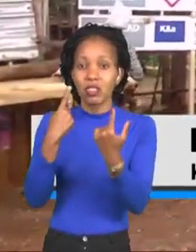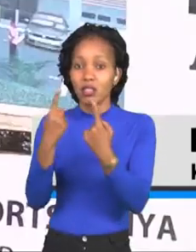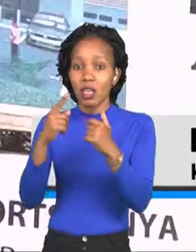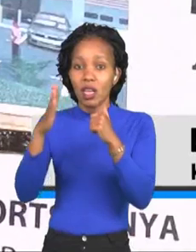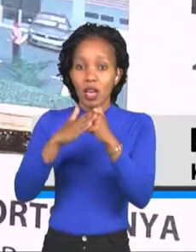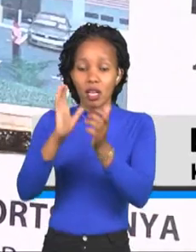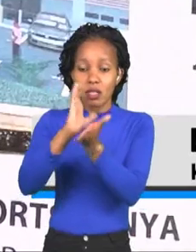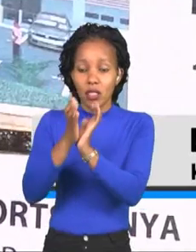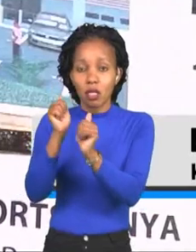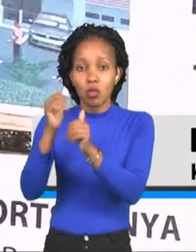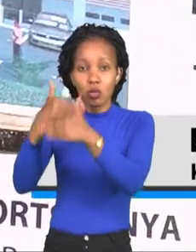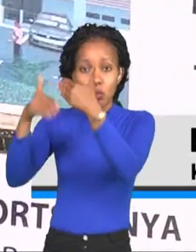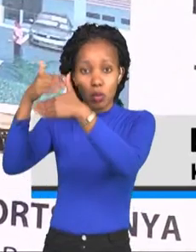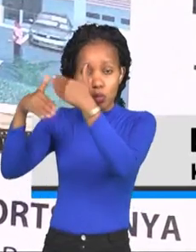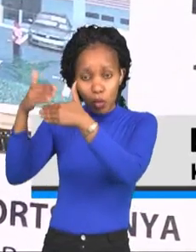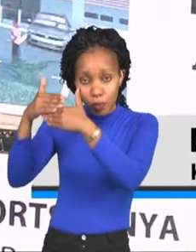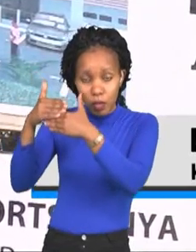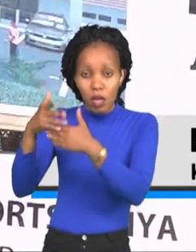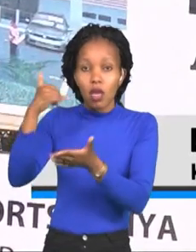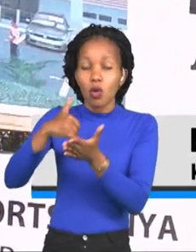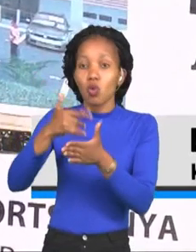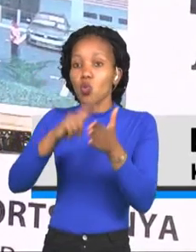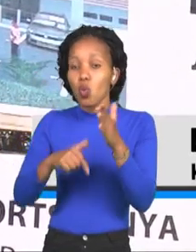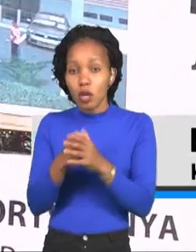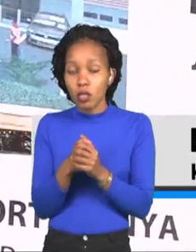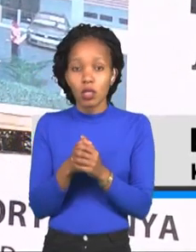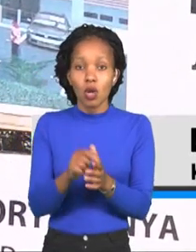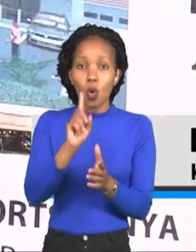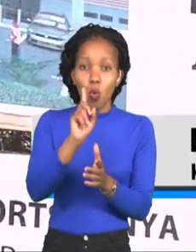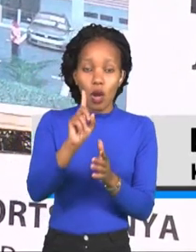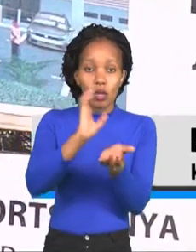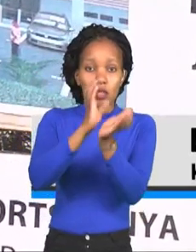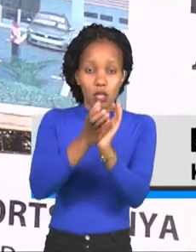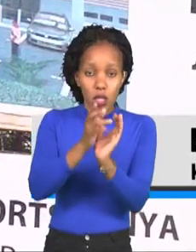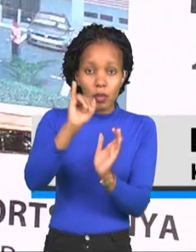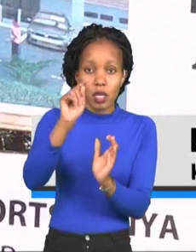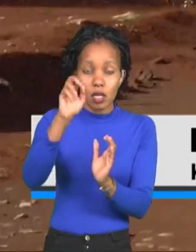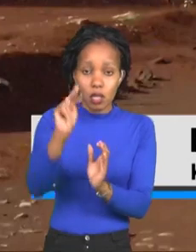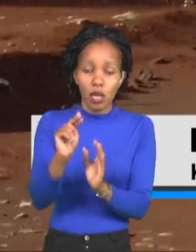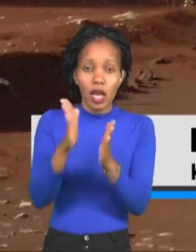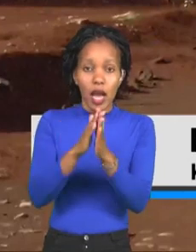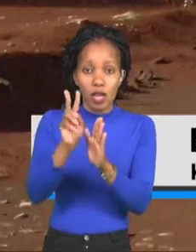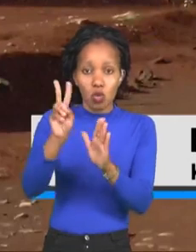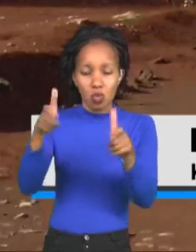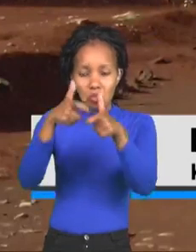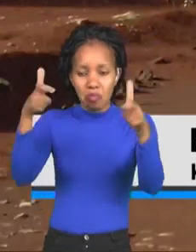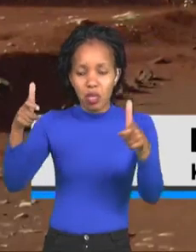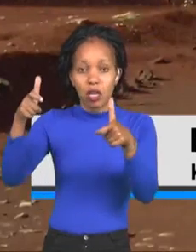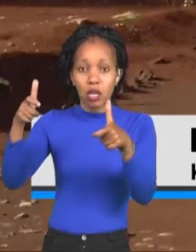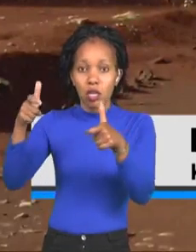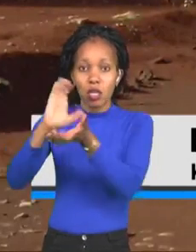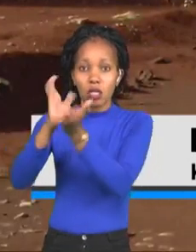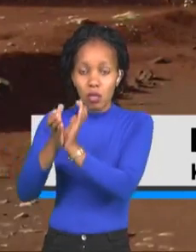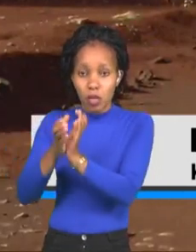that were to be built or refurbished. Among them was the famous Kamarini Stadium in Iten, and the two big stadiums in Eldoret